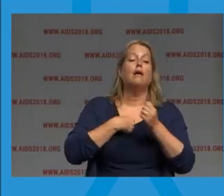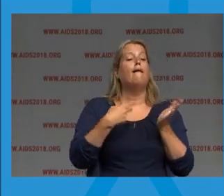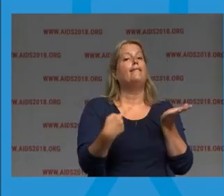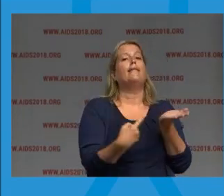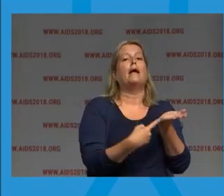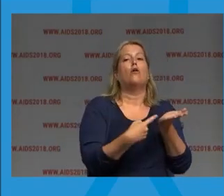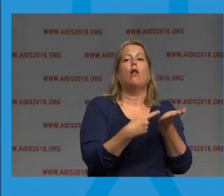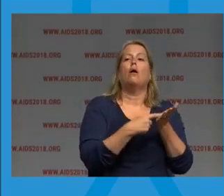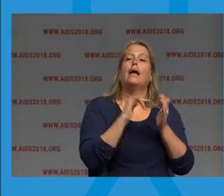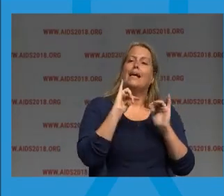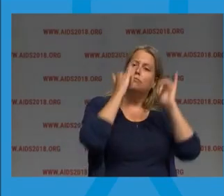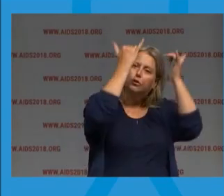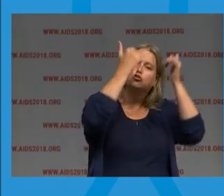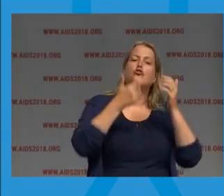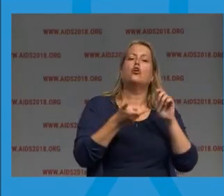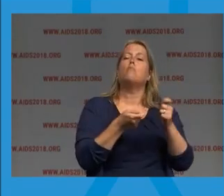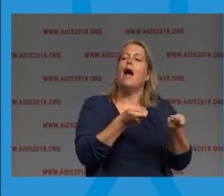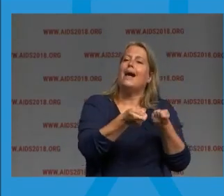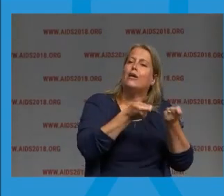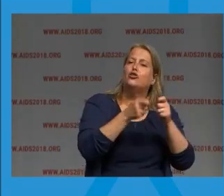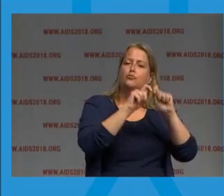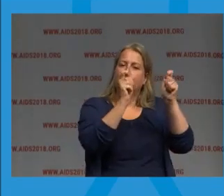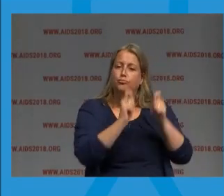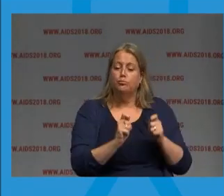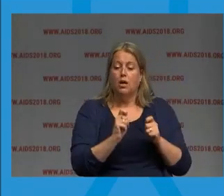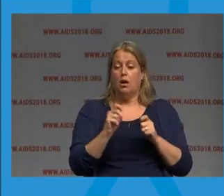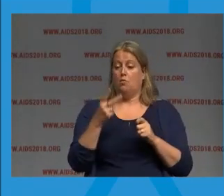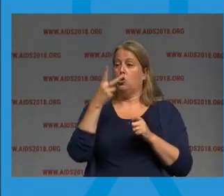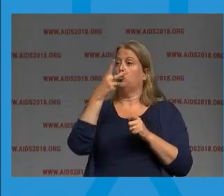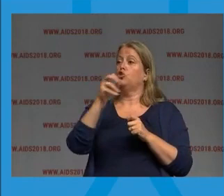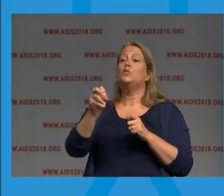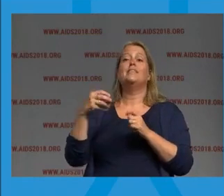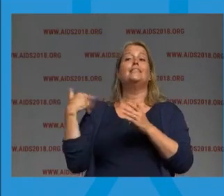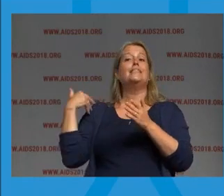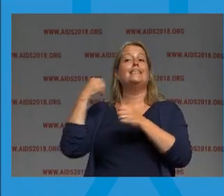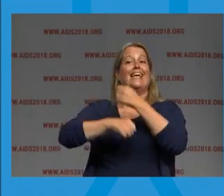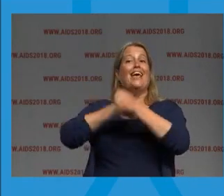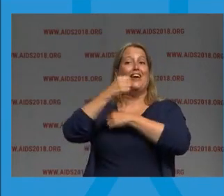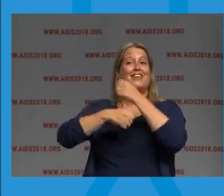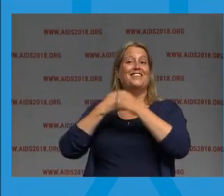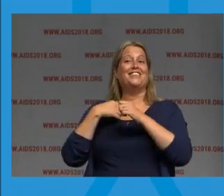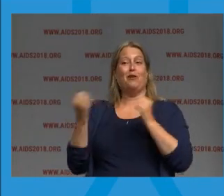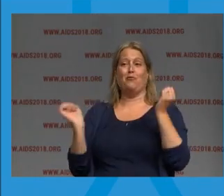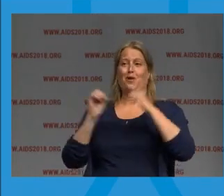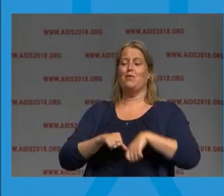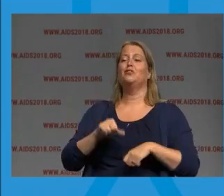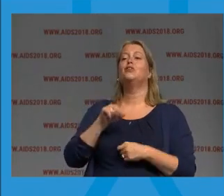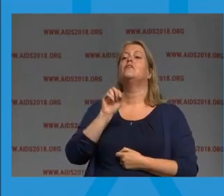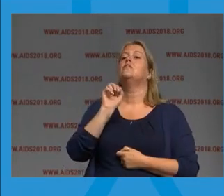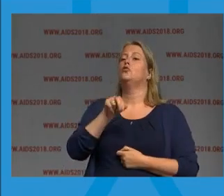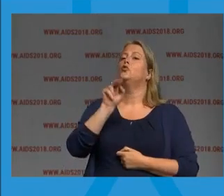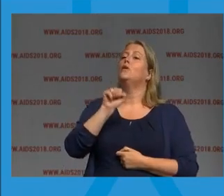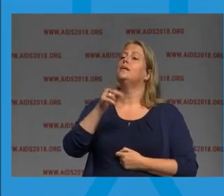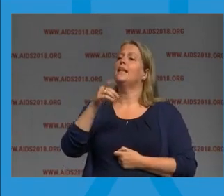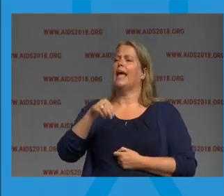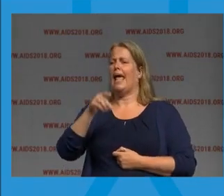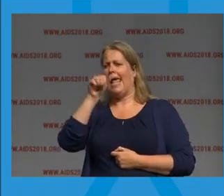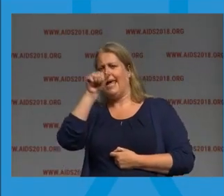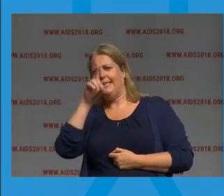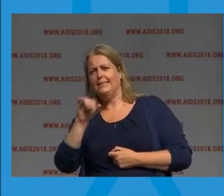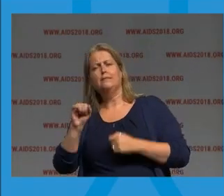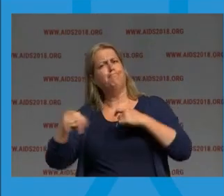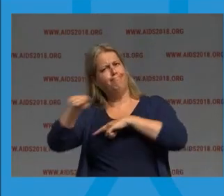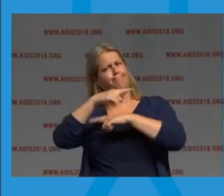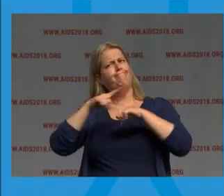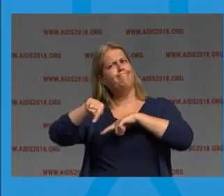market shaping. I'm proud that our 20-year agreement with UnitAid and ongoing support to the Clinton Health Access Initiative has given